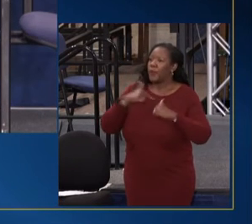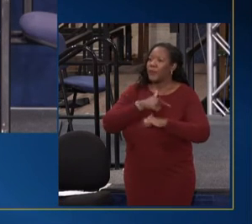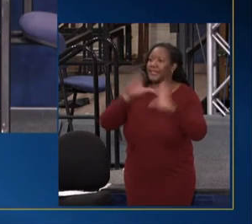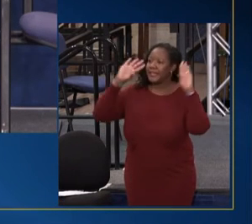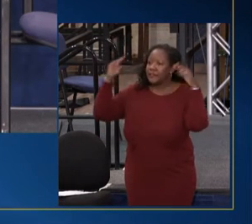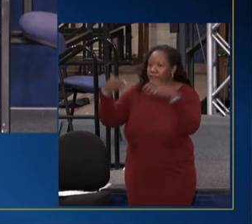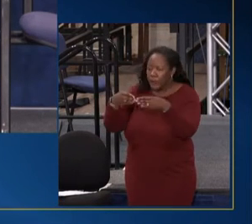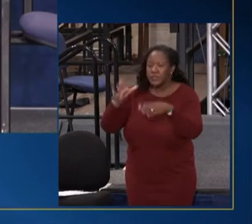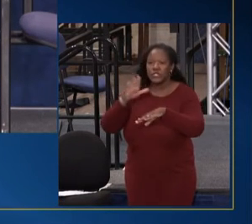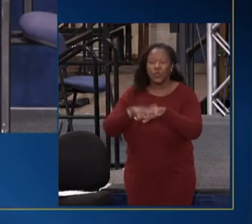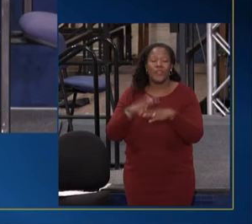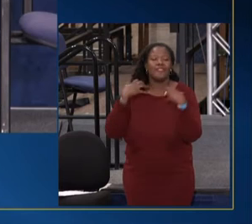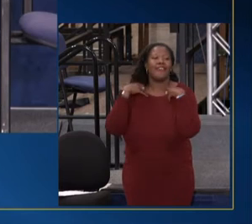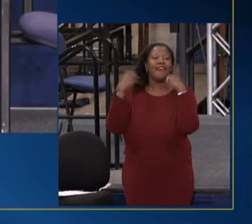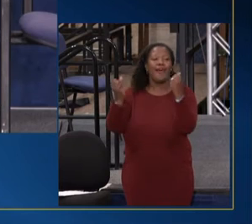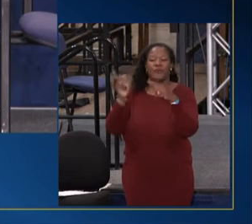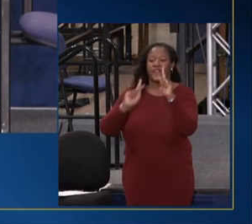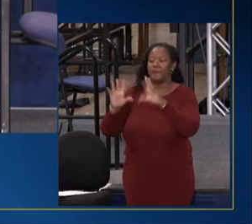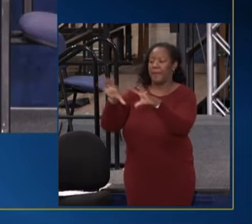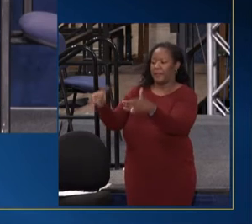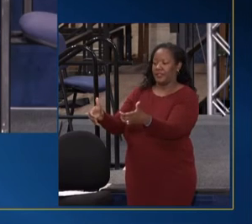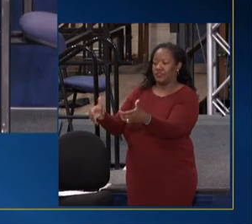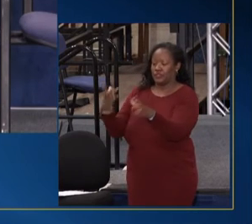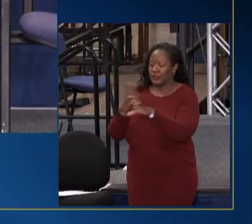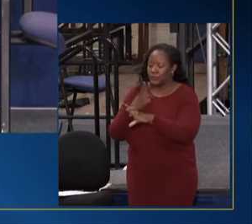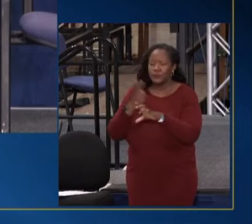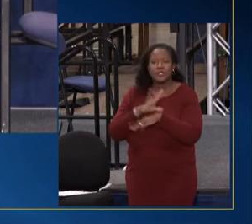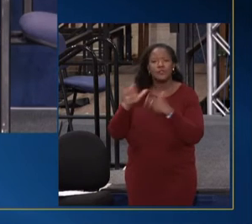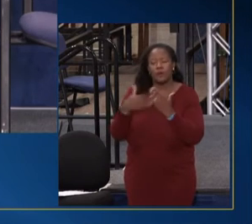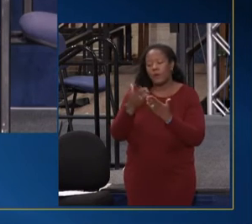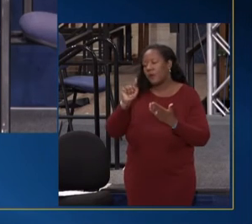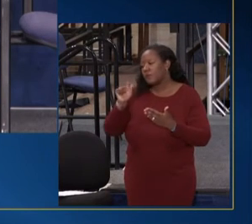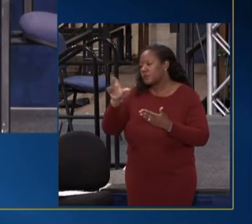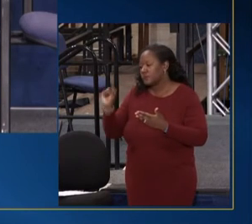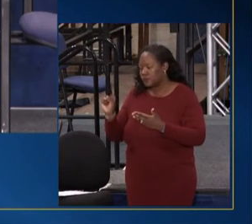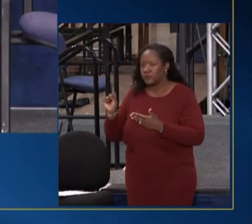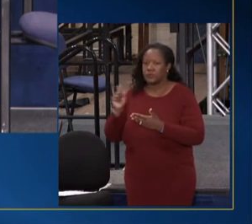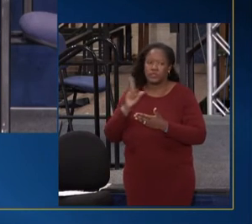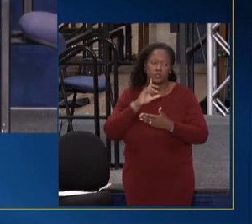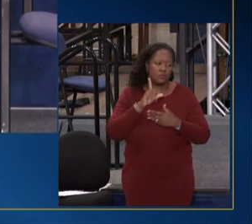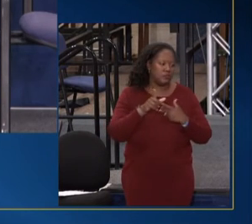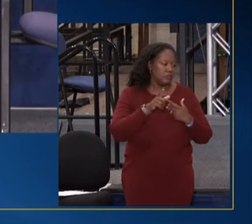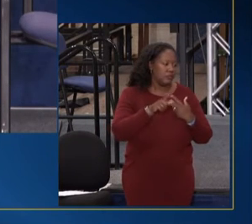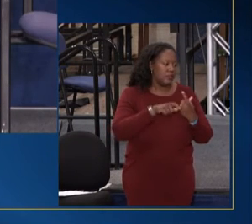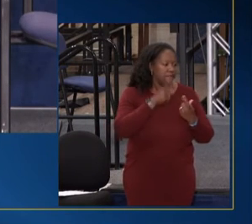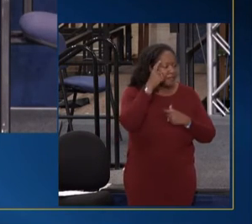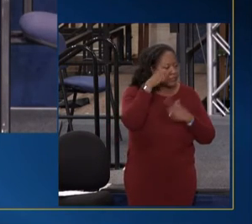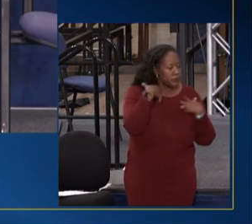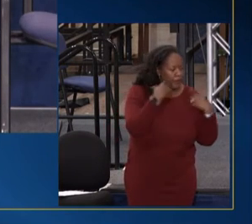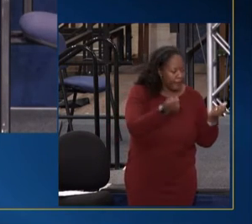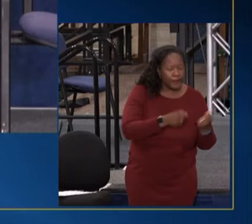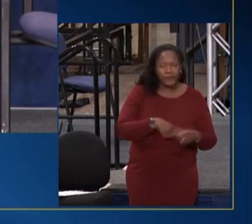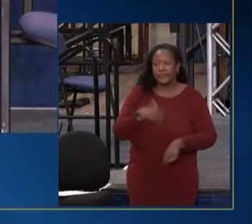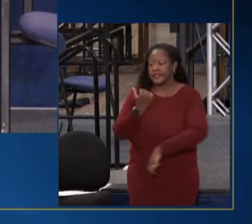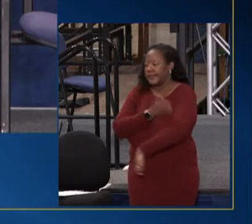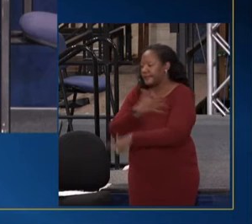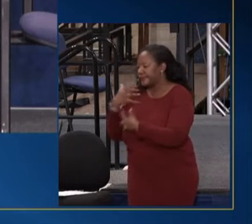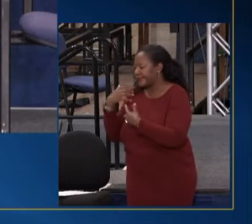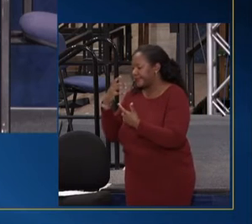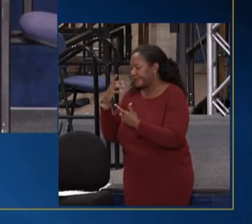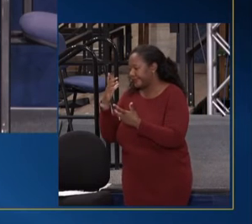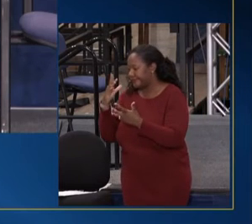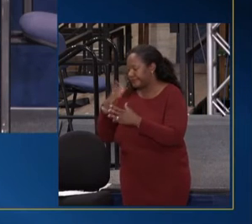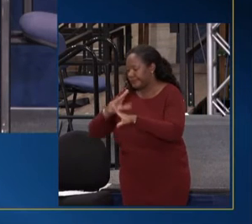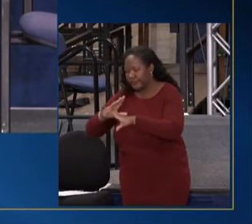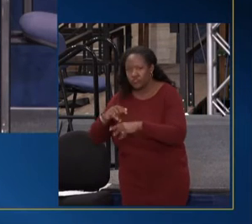the population and use all the tools that may be specific to either mental health, substance user health, HIV, HIV